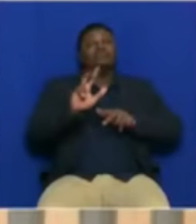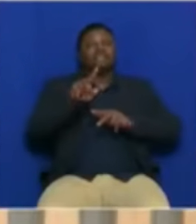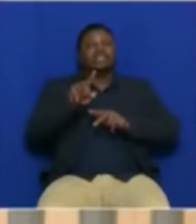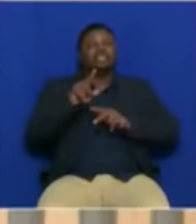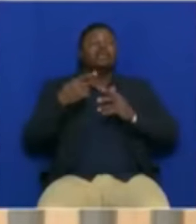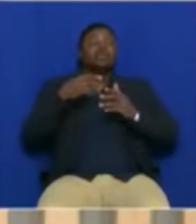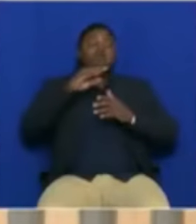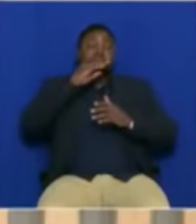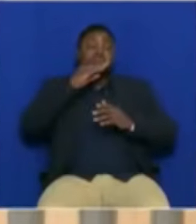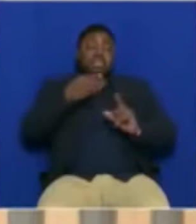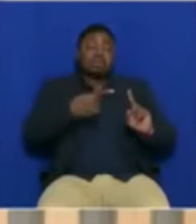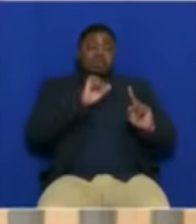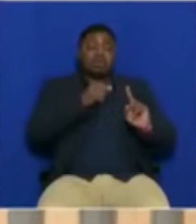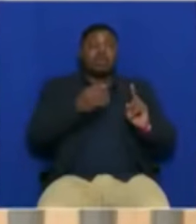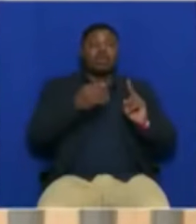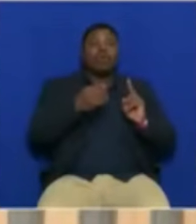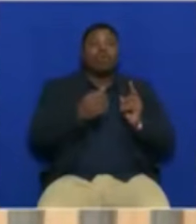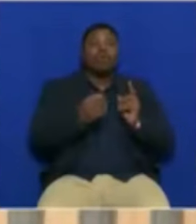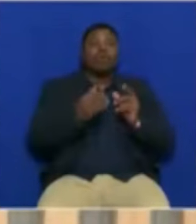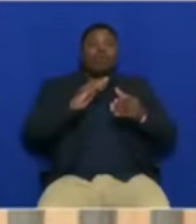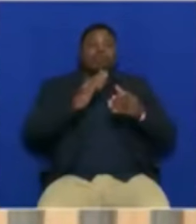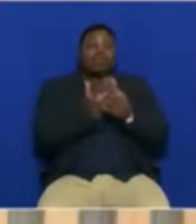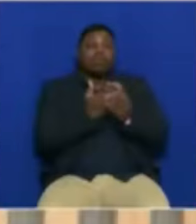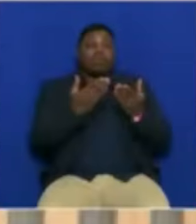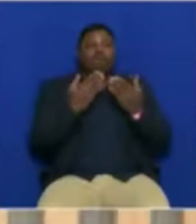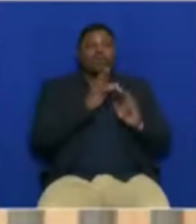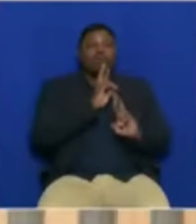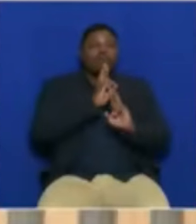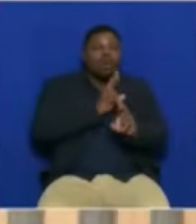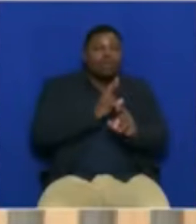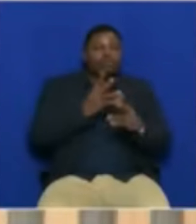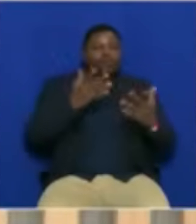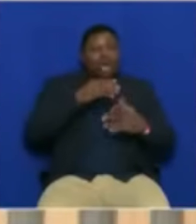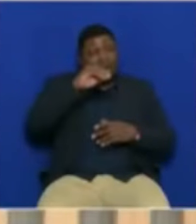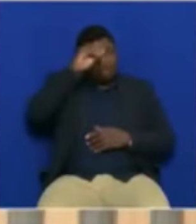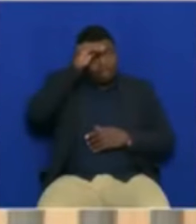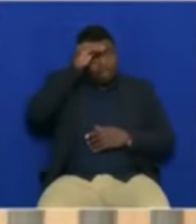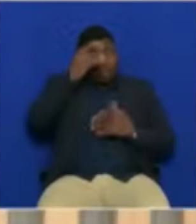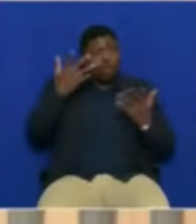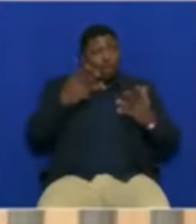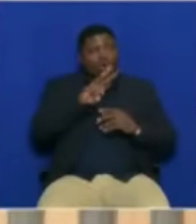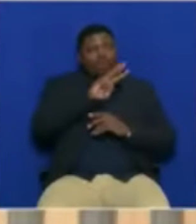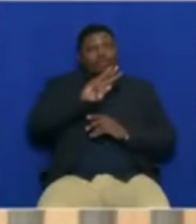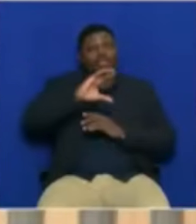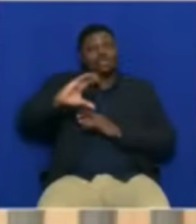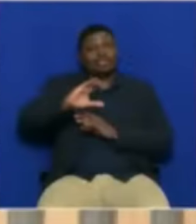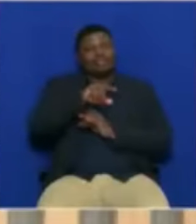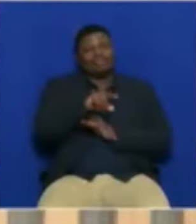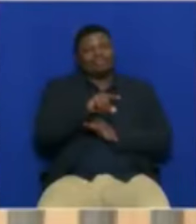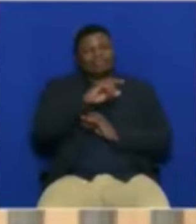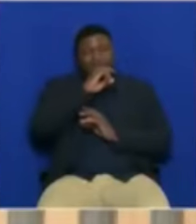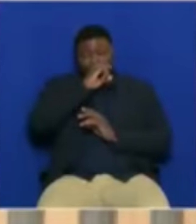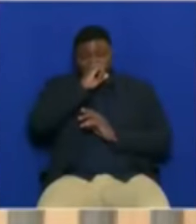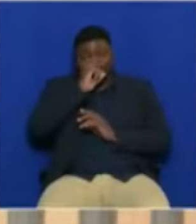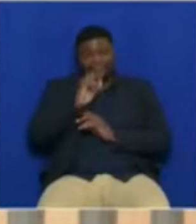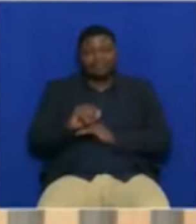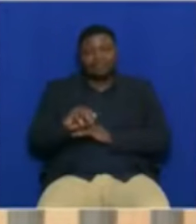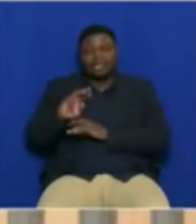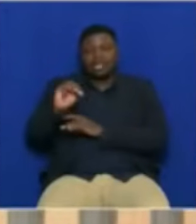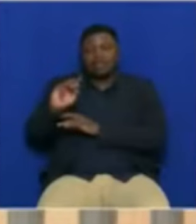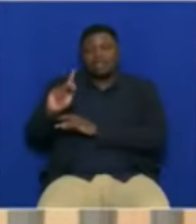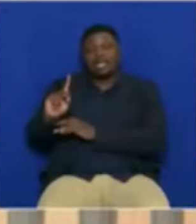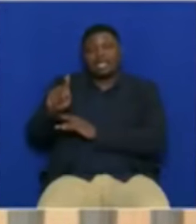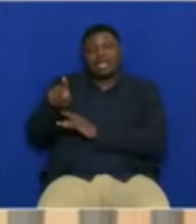correct. Now, as you saw in this annexure MK15, there are cover pages of